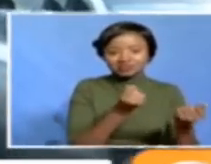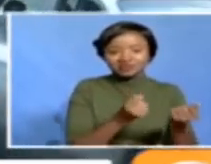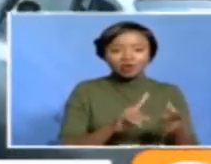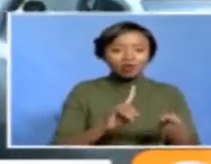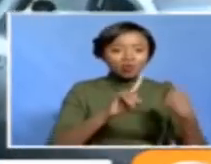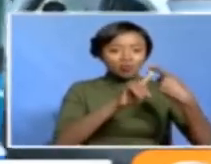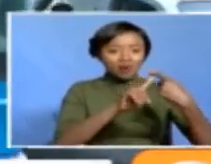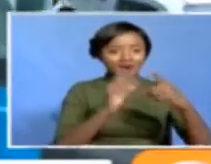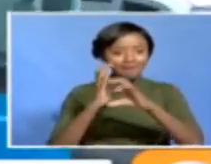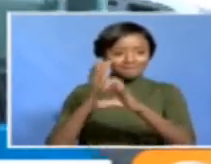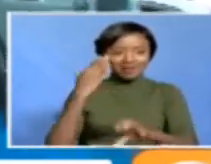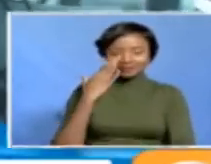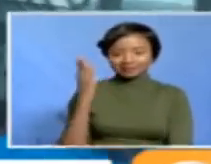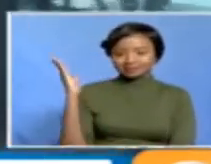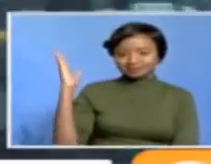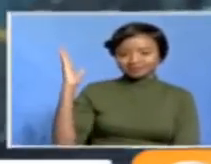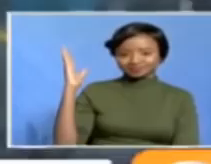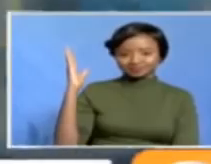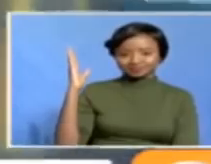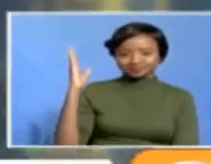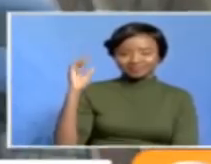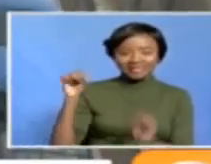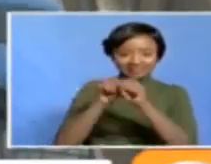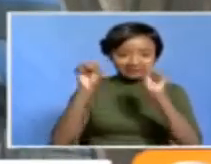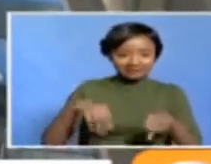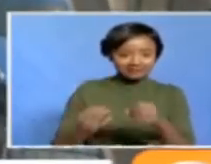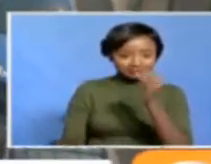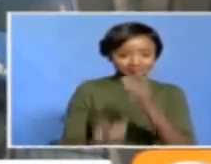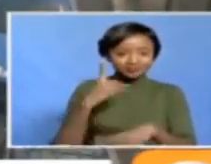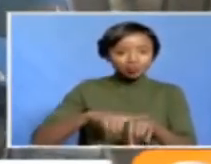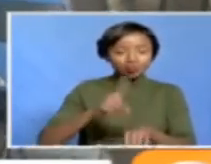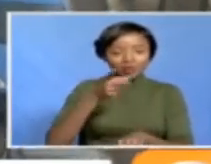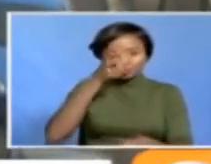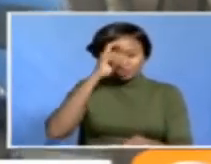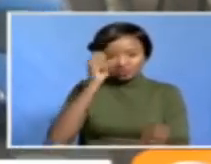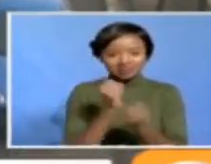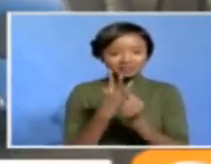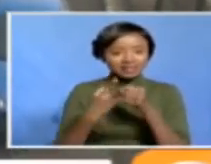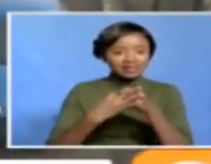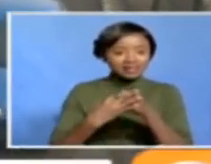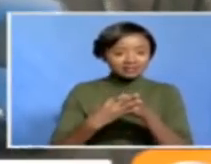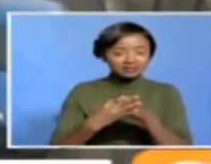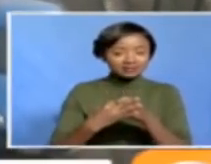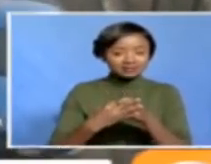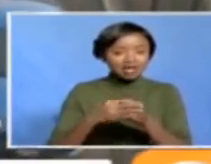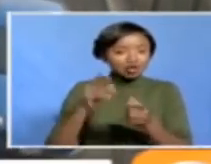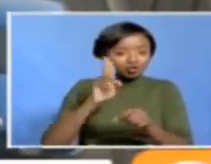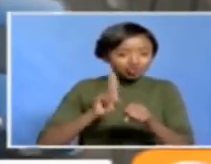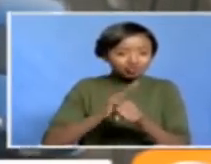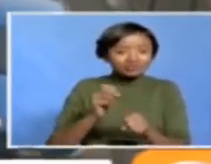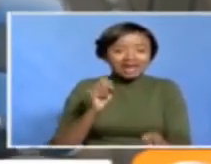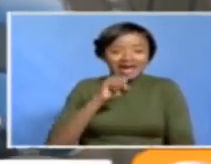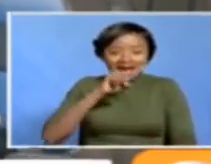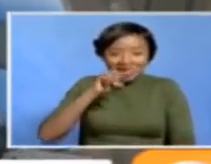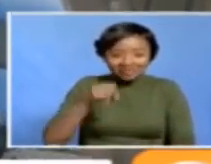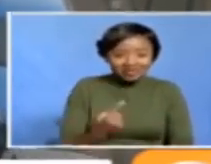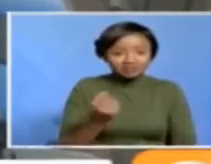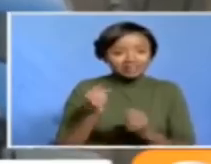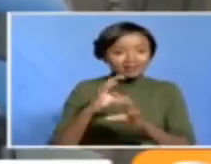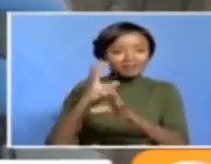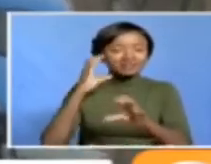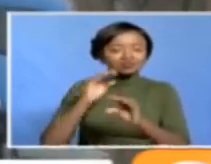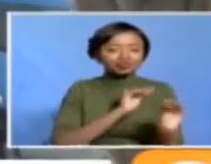is the bus rapid transit system, which was inaugurated in 2008 and uses at least 1,000 buses to move more